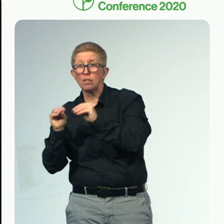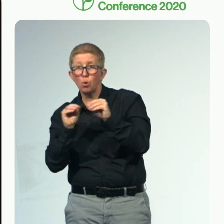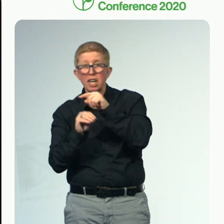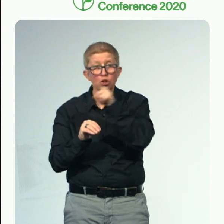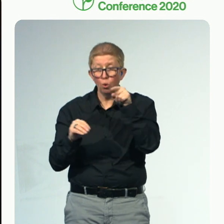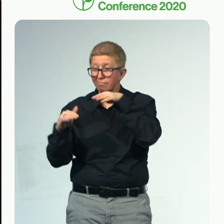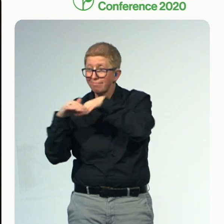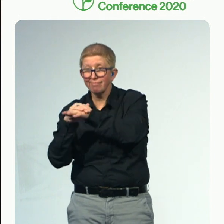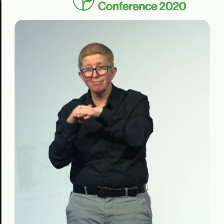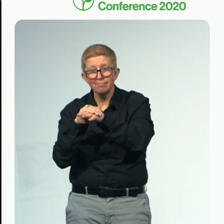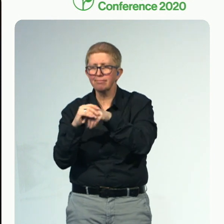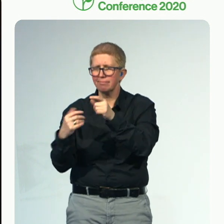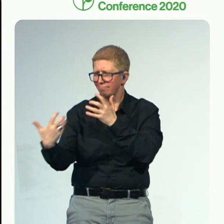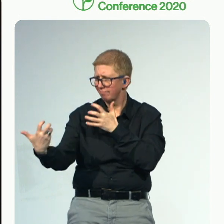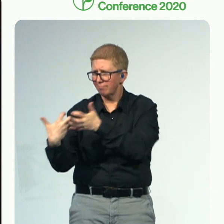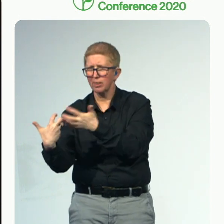person-centered curricula and